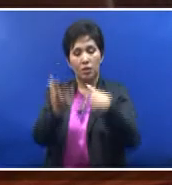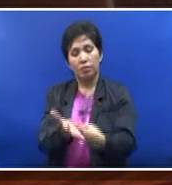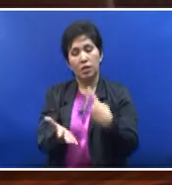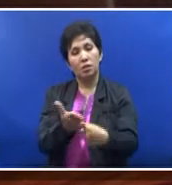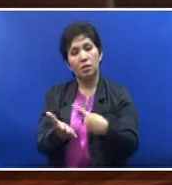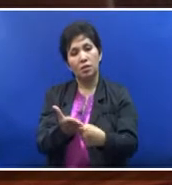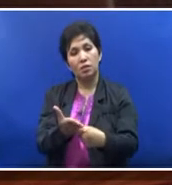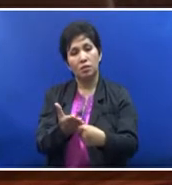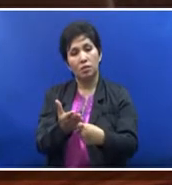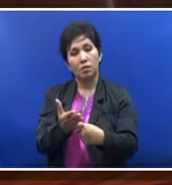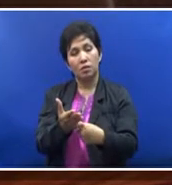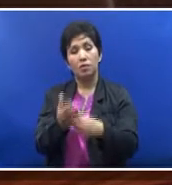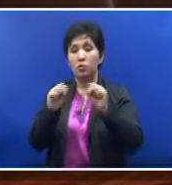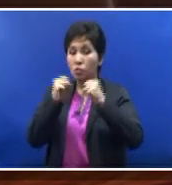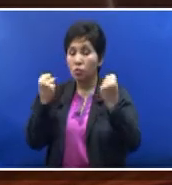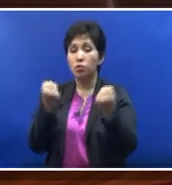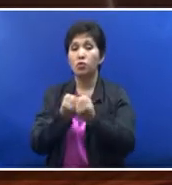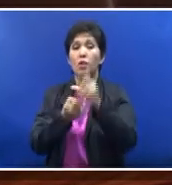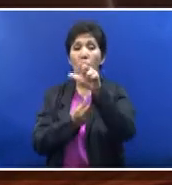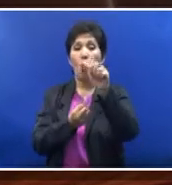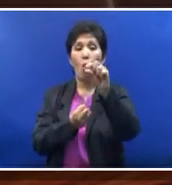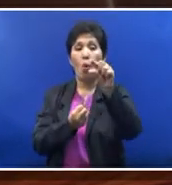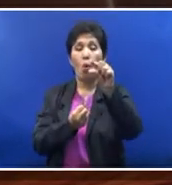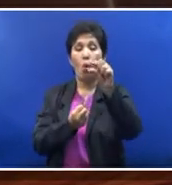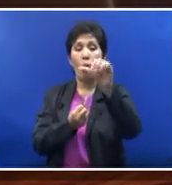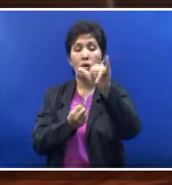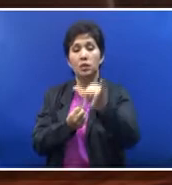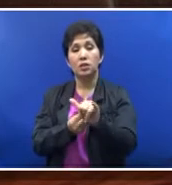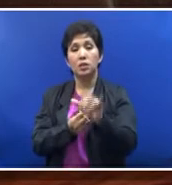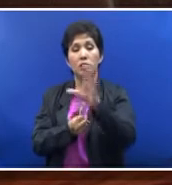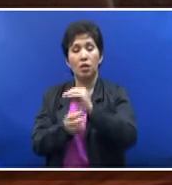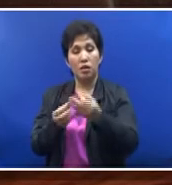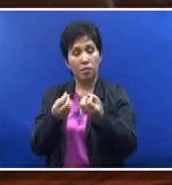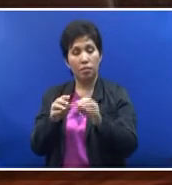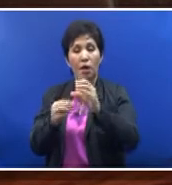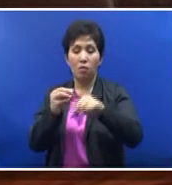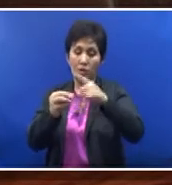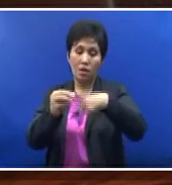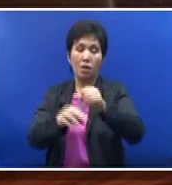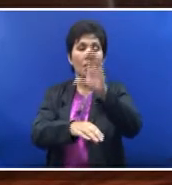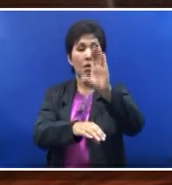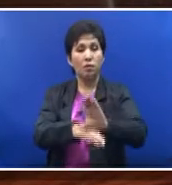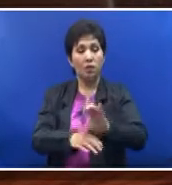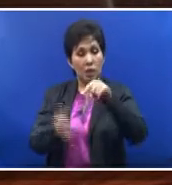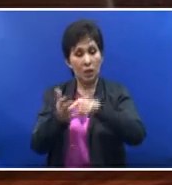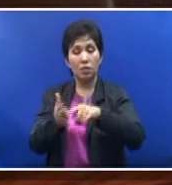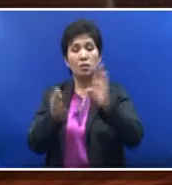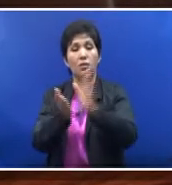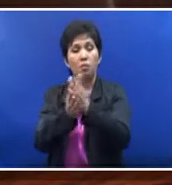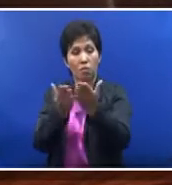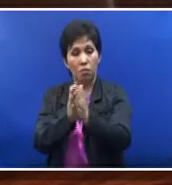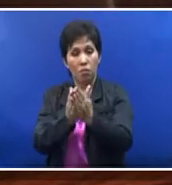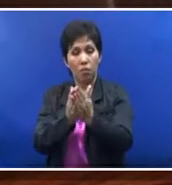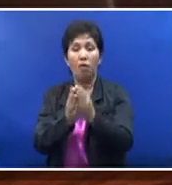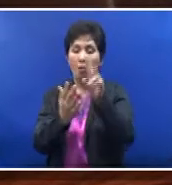about sociology, the definitions of culture. Okay, so it is good for you to